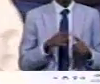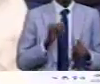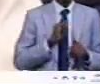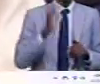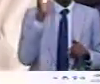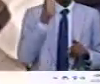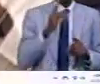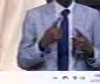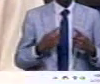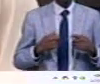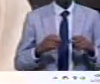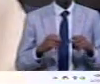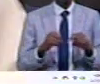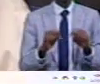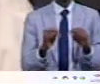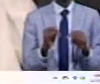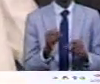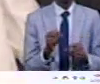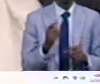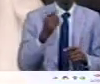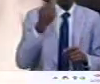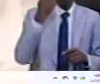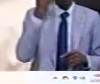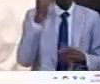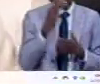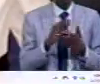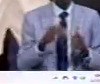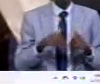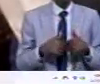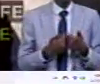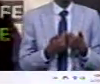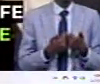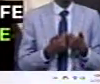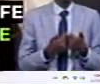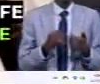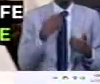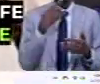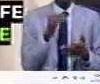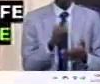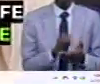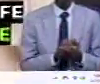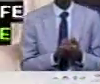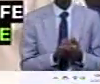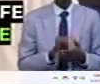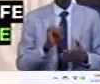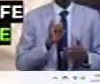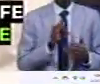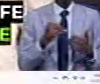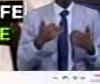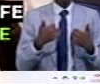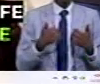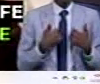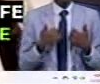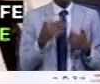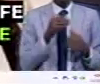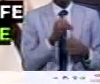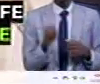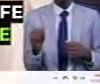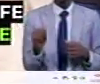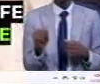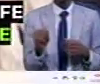I've got a charge on my life, but I've got a job to do. But I can't